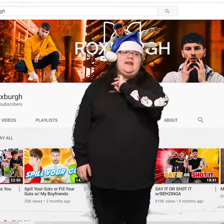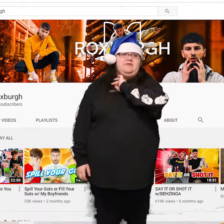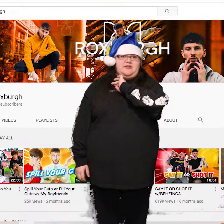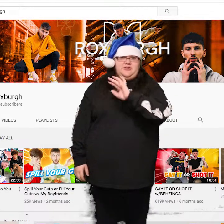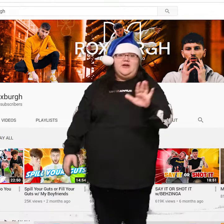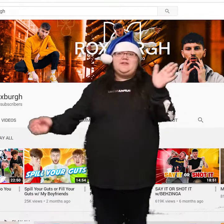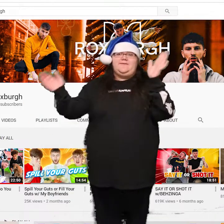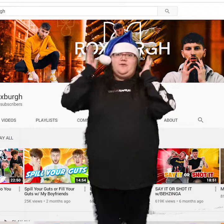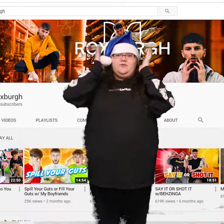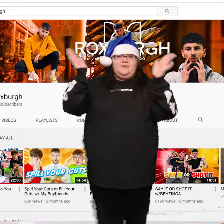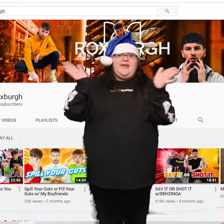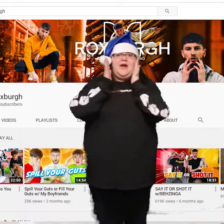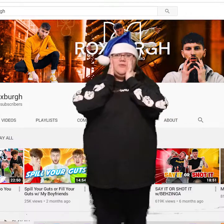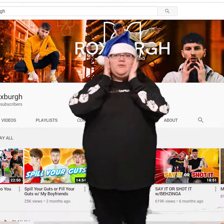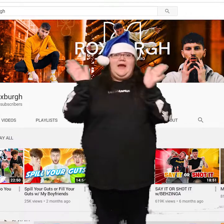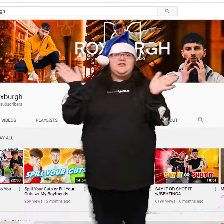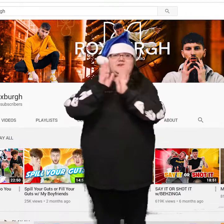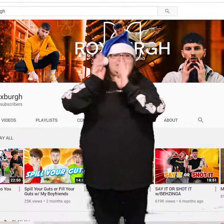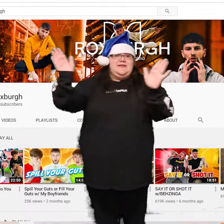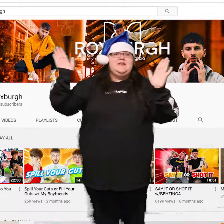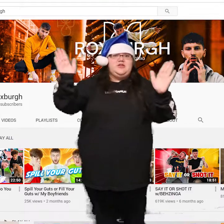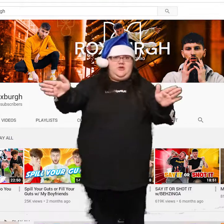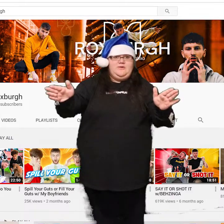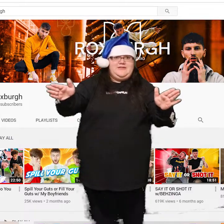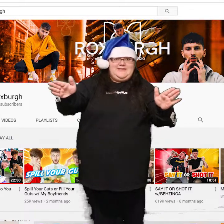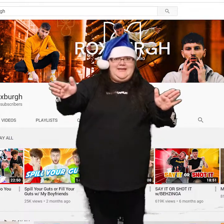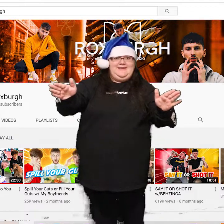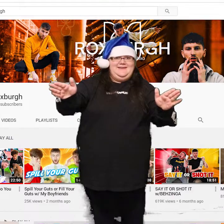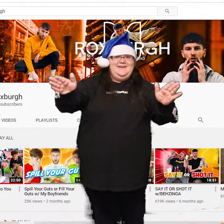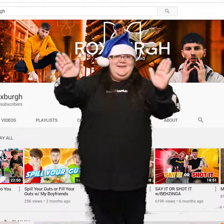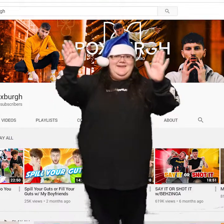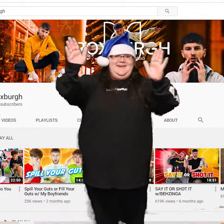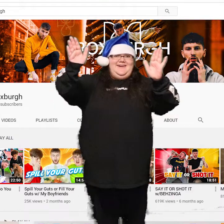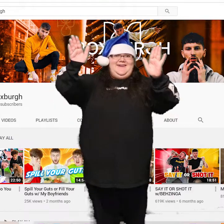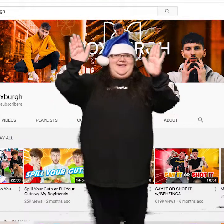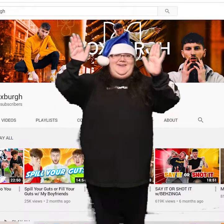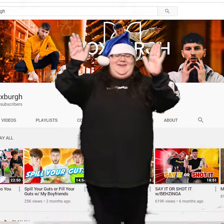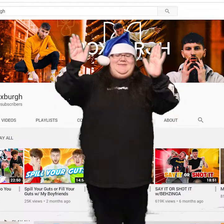you did, and it was just for camera reactions, you didn't do what you did,